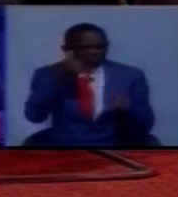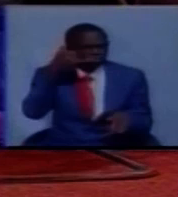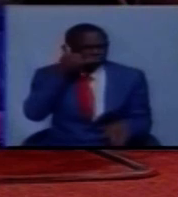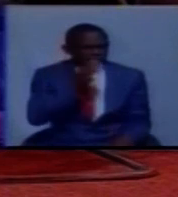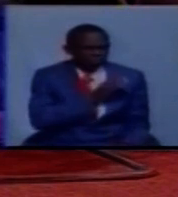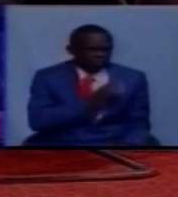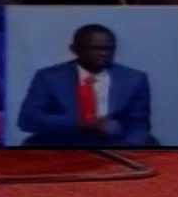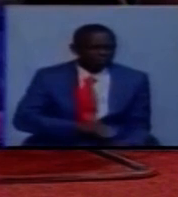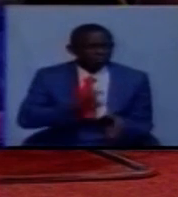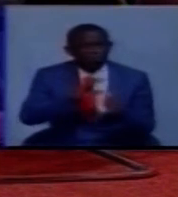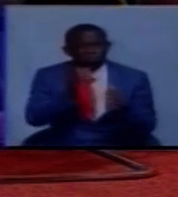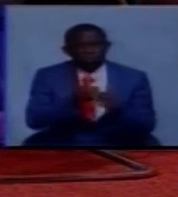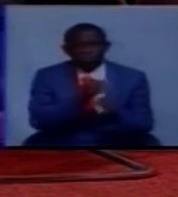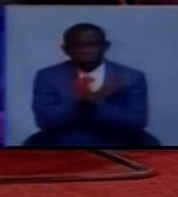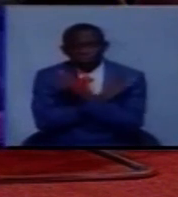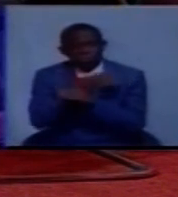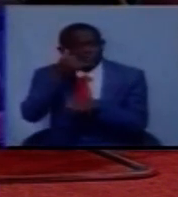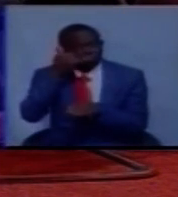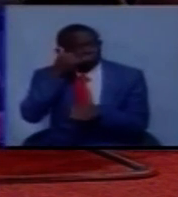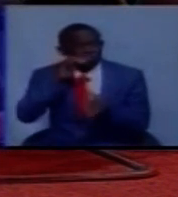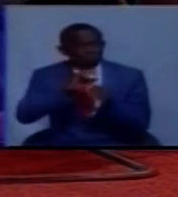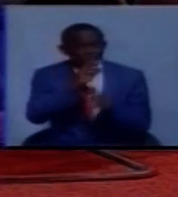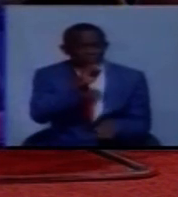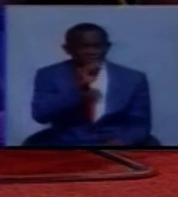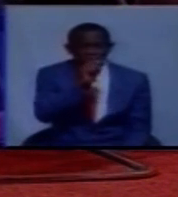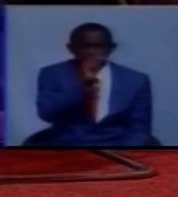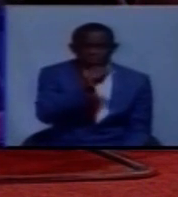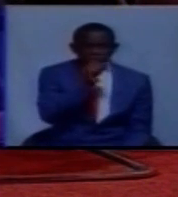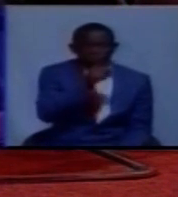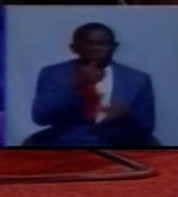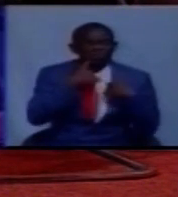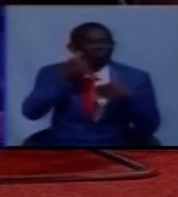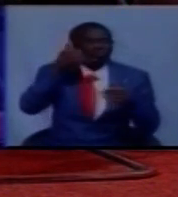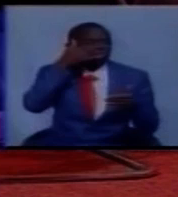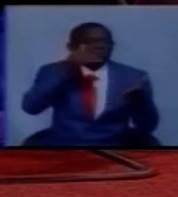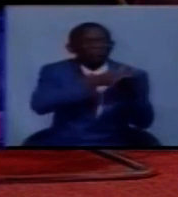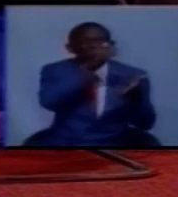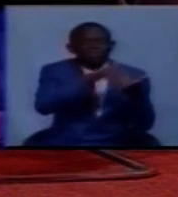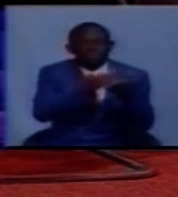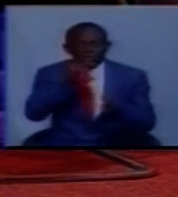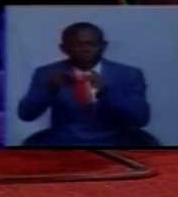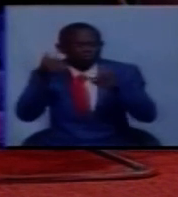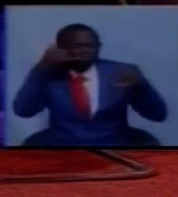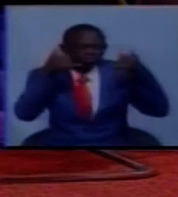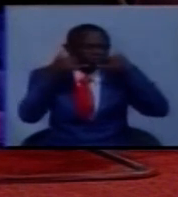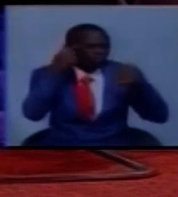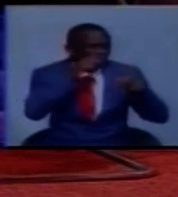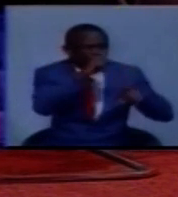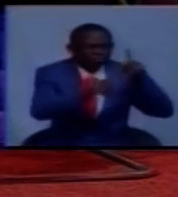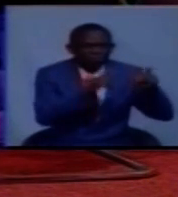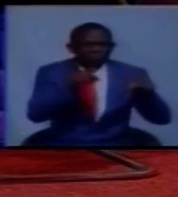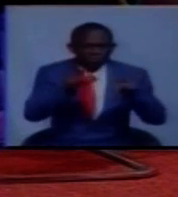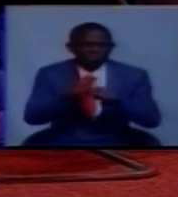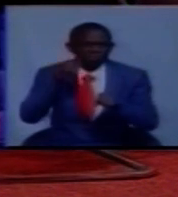Zamtel or MTN. This will get into place. So those things we are talking about will be history. You will have this